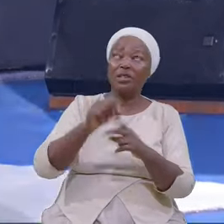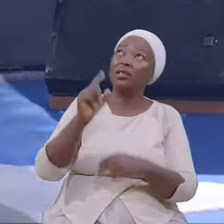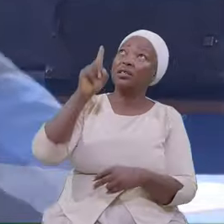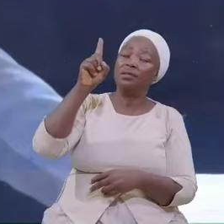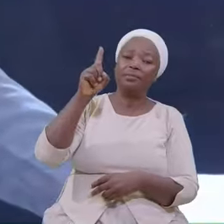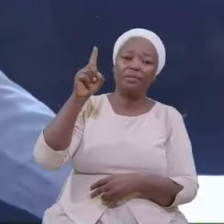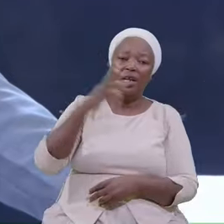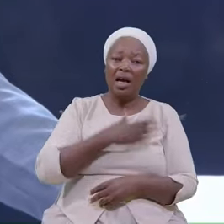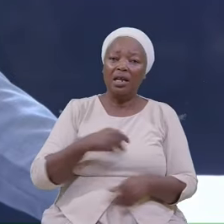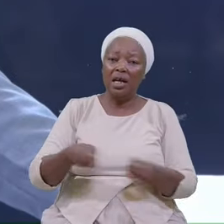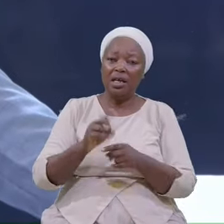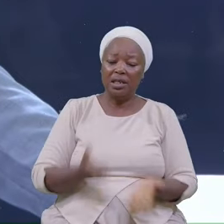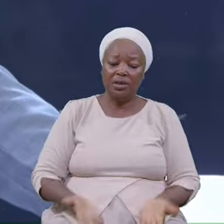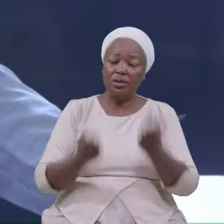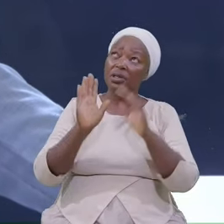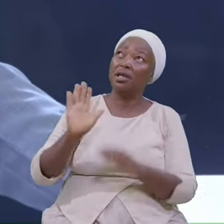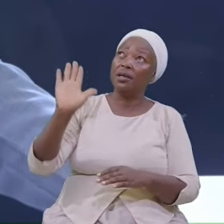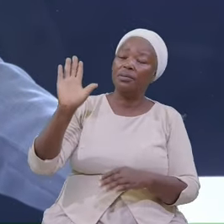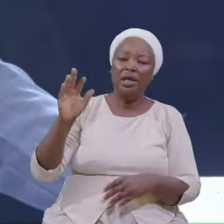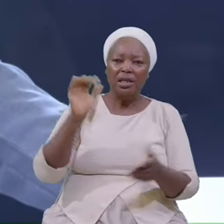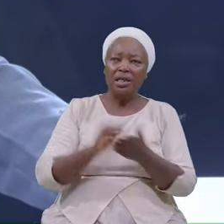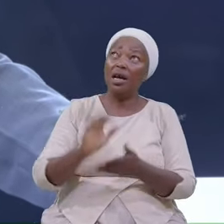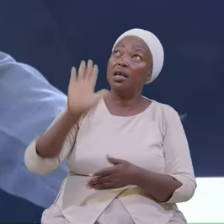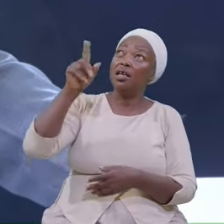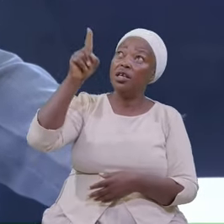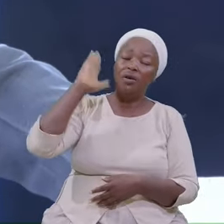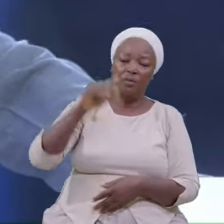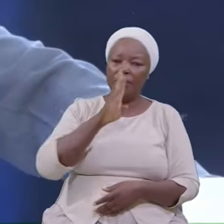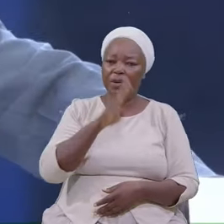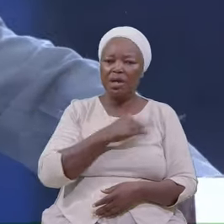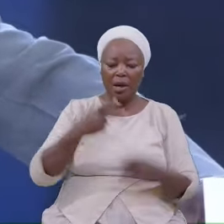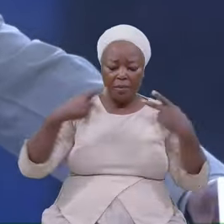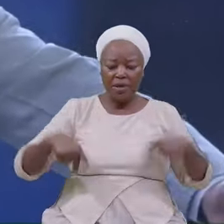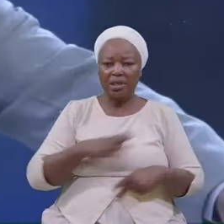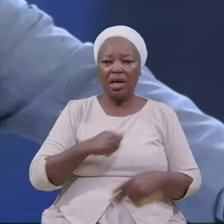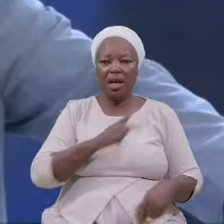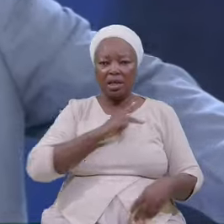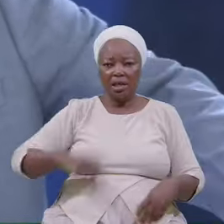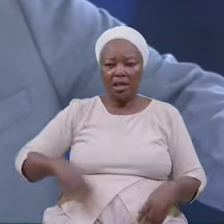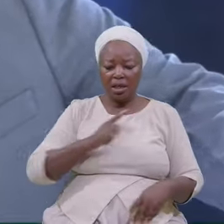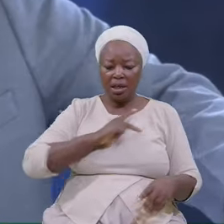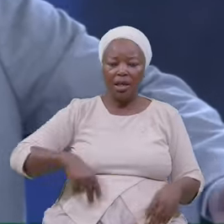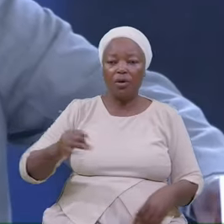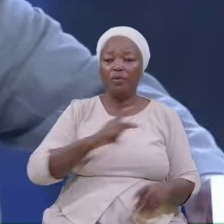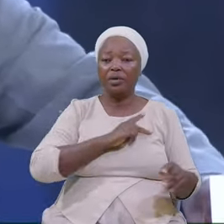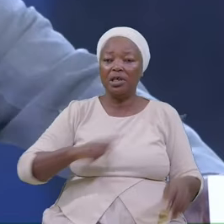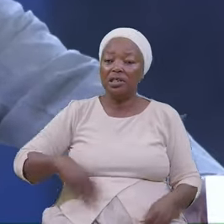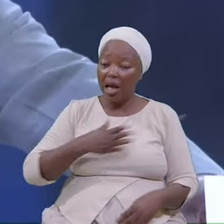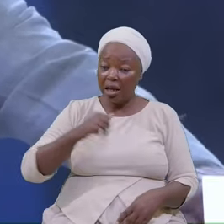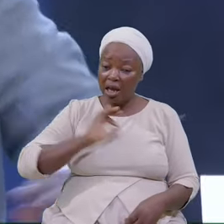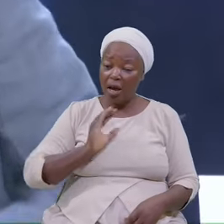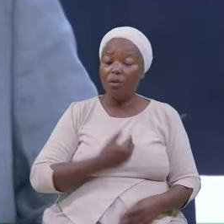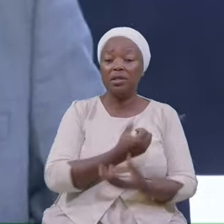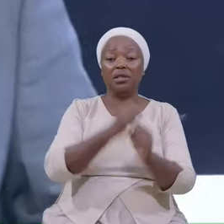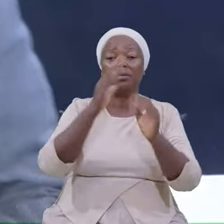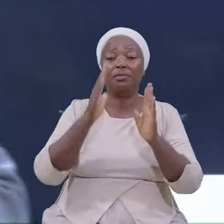nommé. Has exalted him. L'a élevé. That he will be a prince, a king, king of kings, and our savior. Afin qu'il